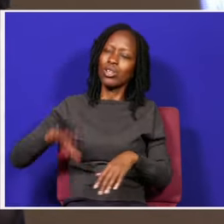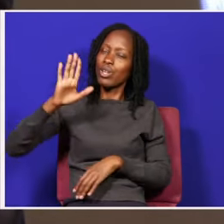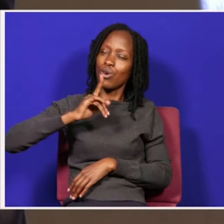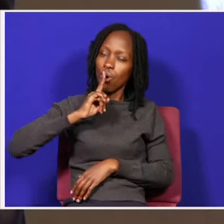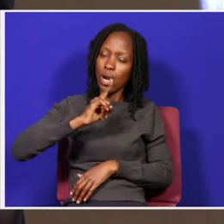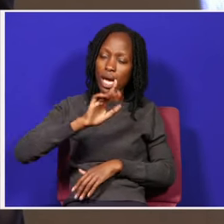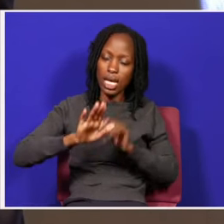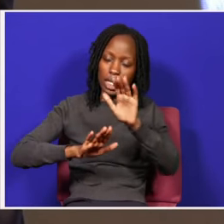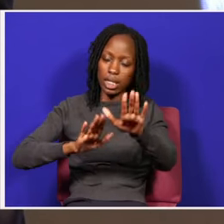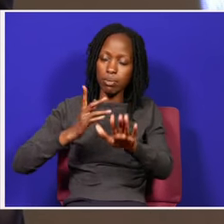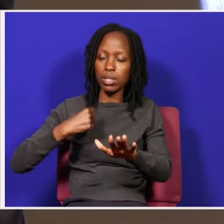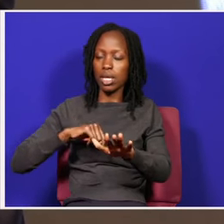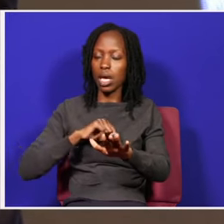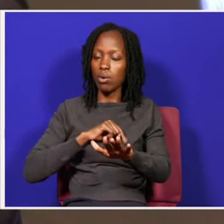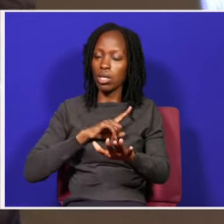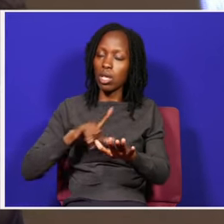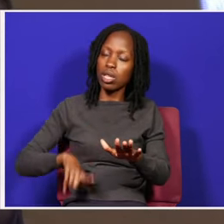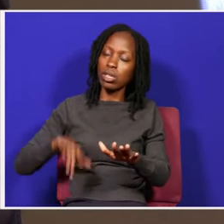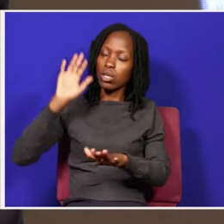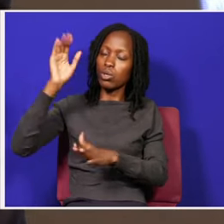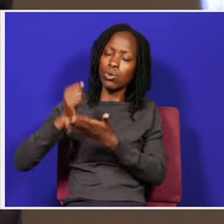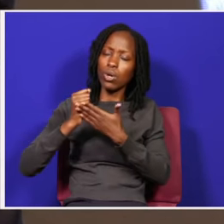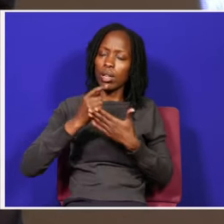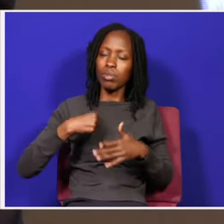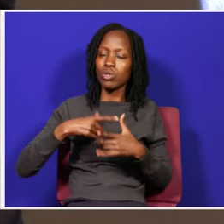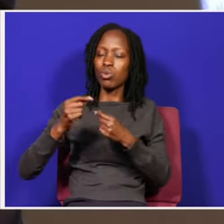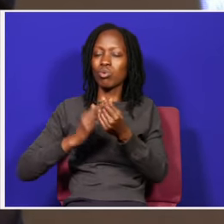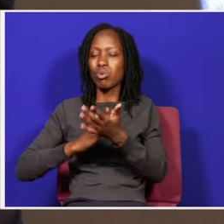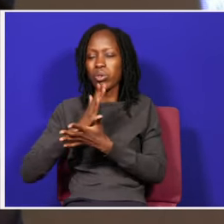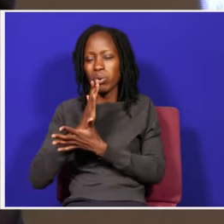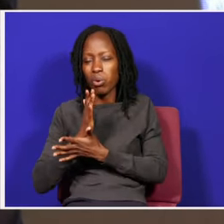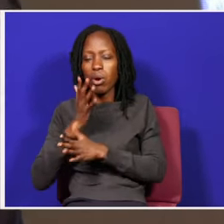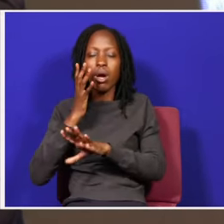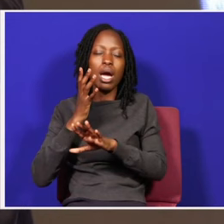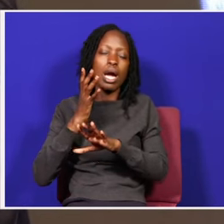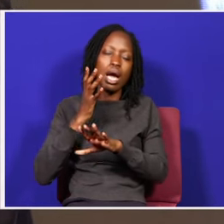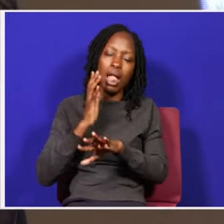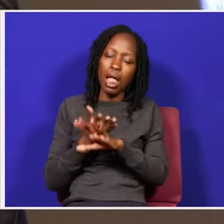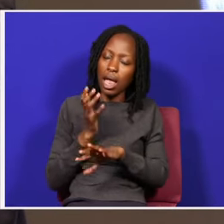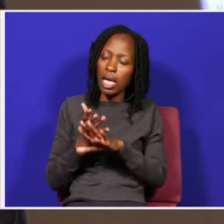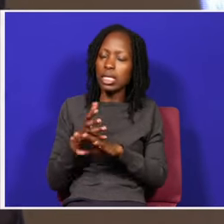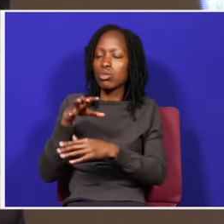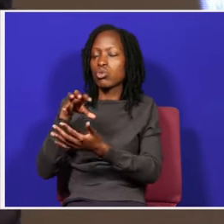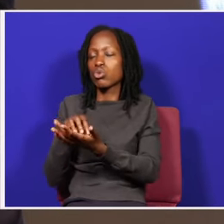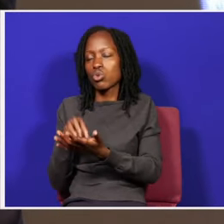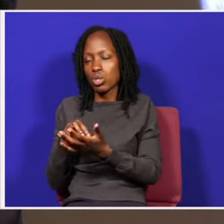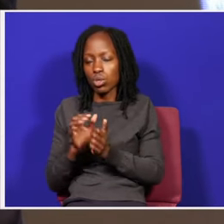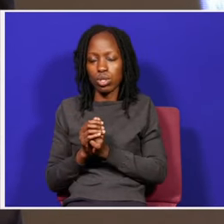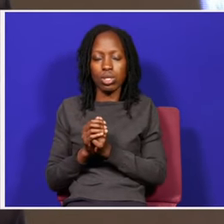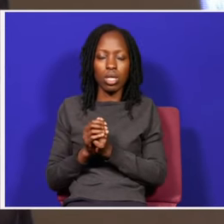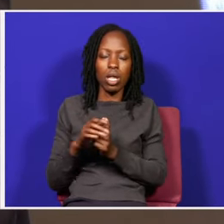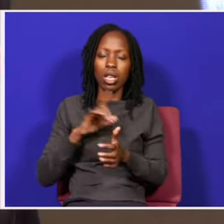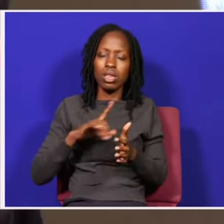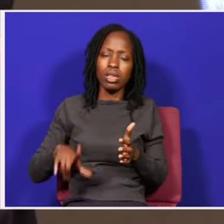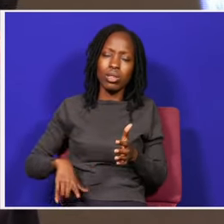steps. And you're the one who helps us to go through periods of pain. You escort us through the valley of the shadow of death. But